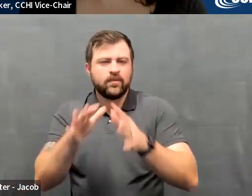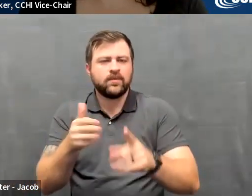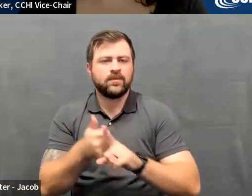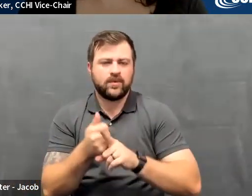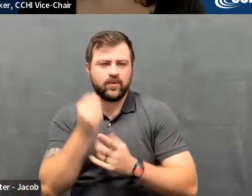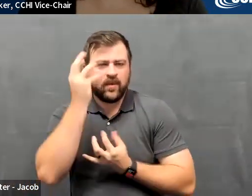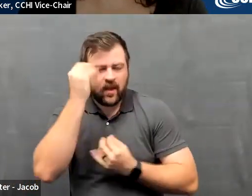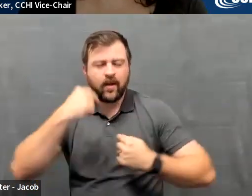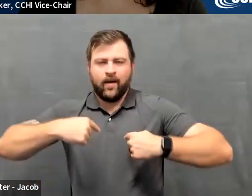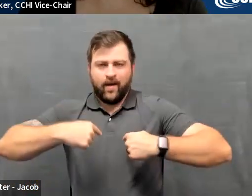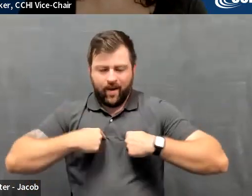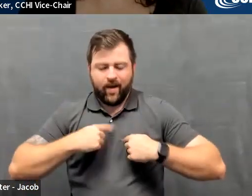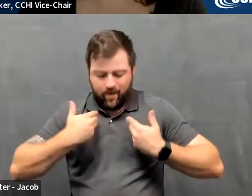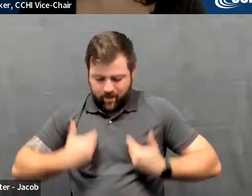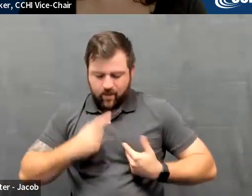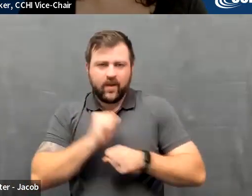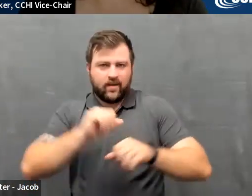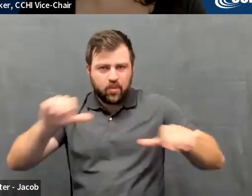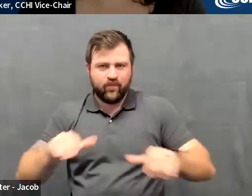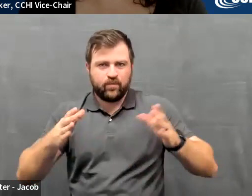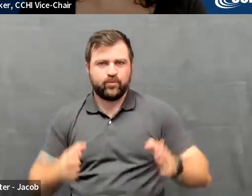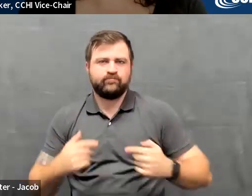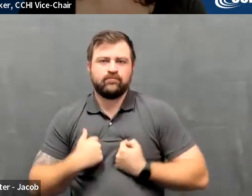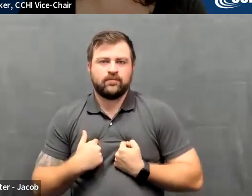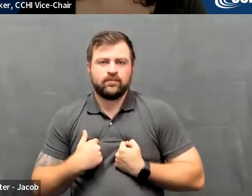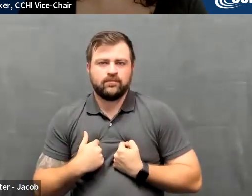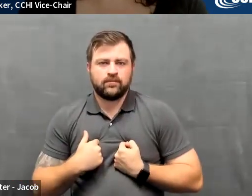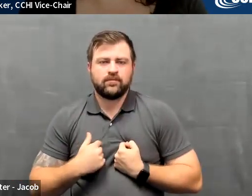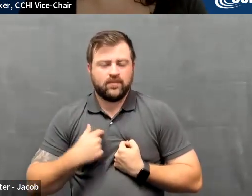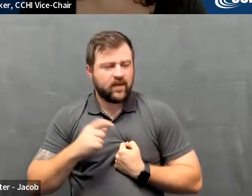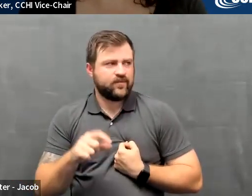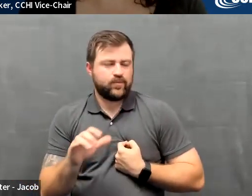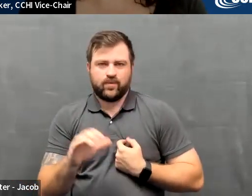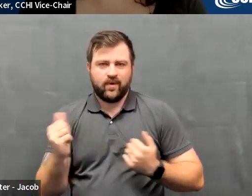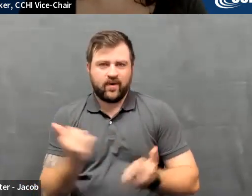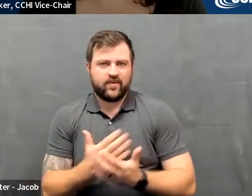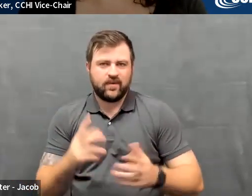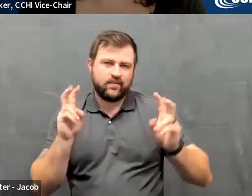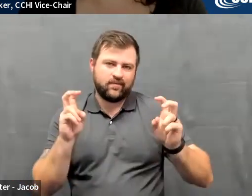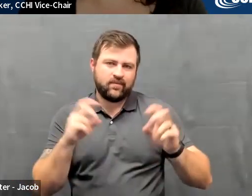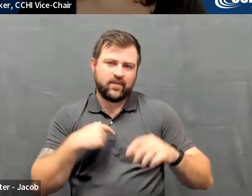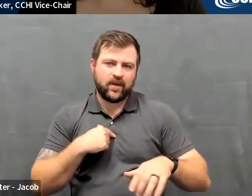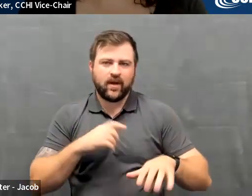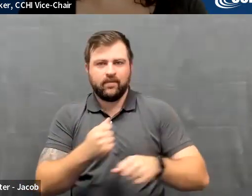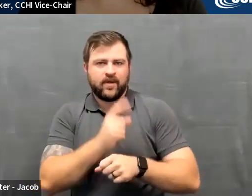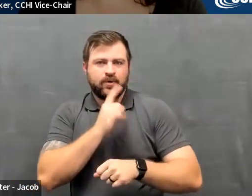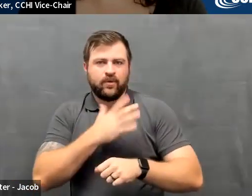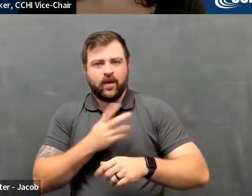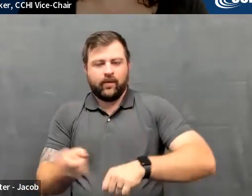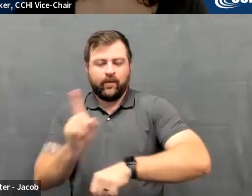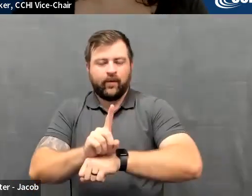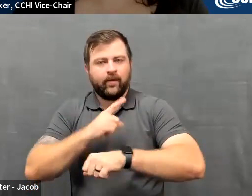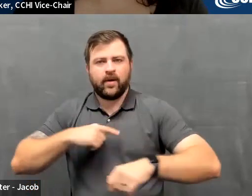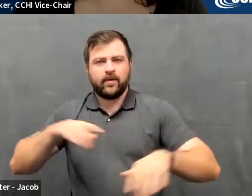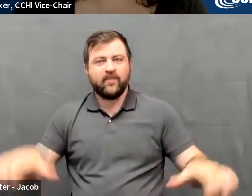think, I am a performer and I have to do everything I can to make my performance be